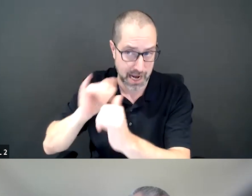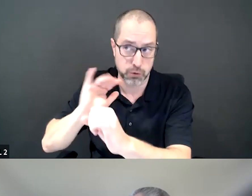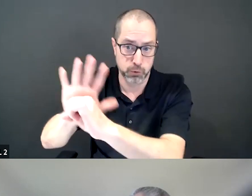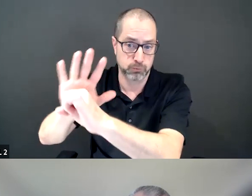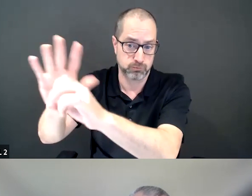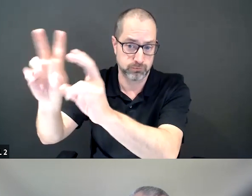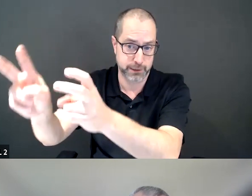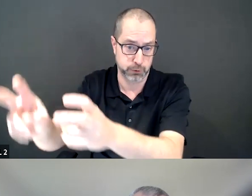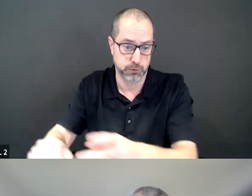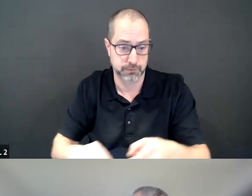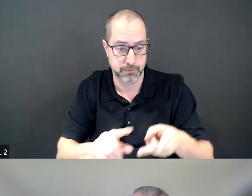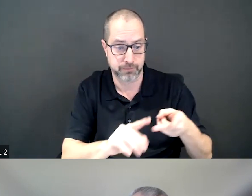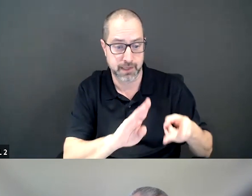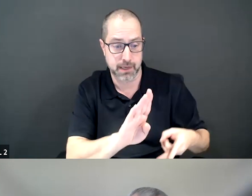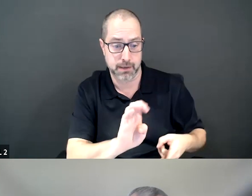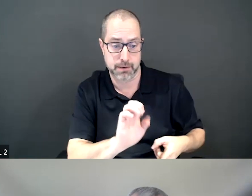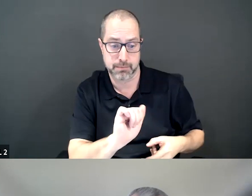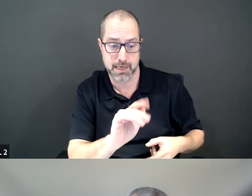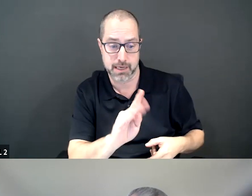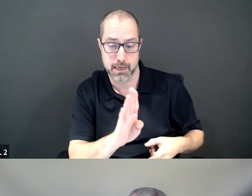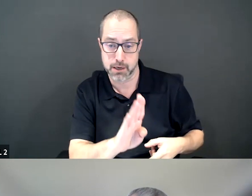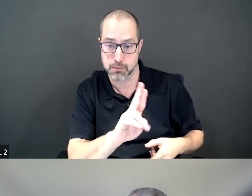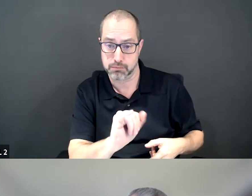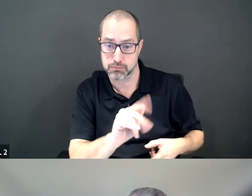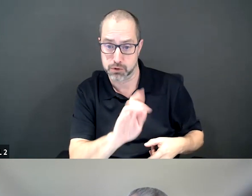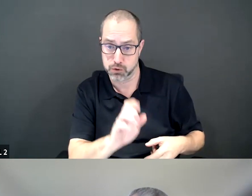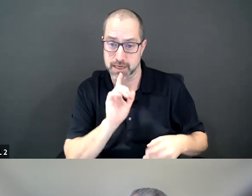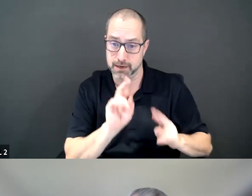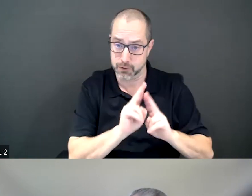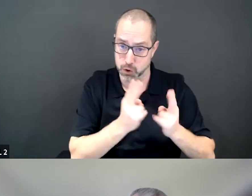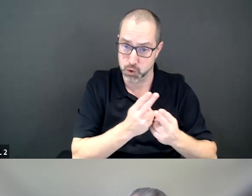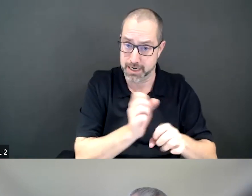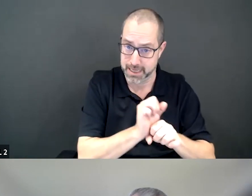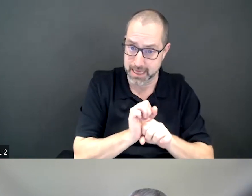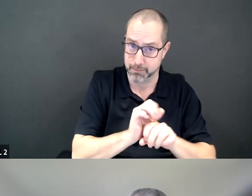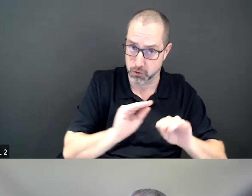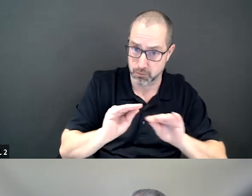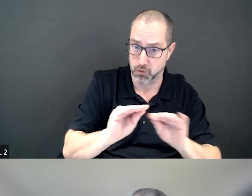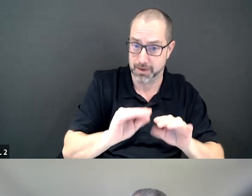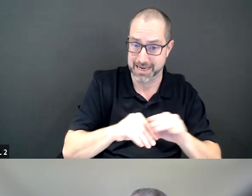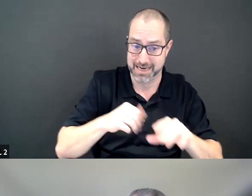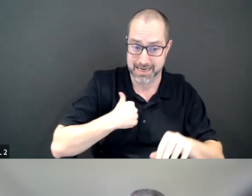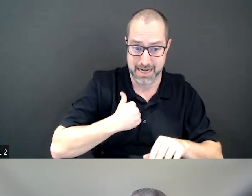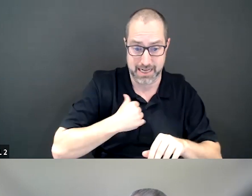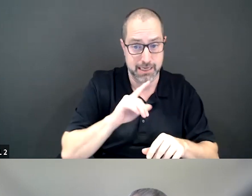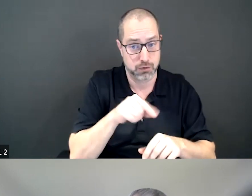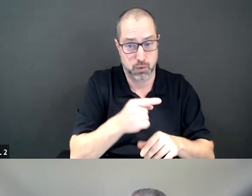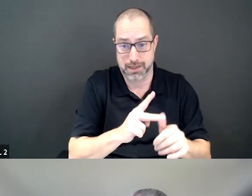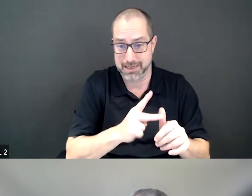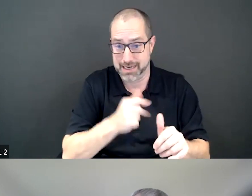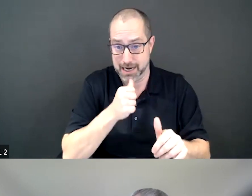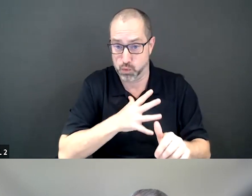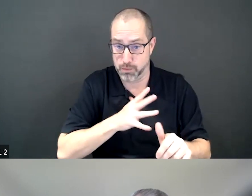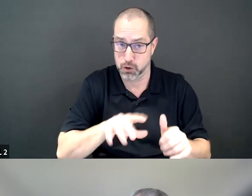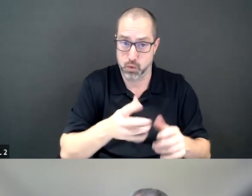a similarly distinguished career in our labor movement in Canada. She's only the second woman to hold the position of president